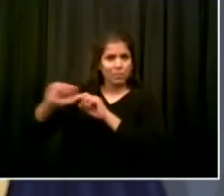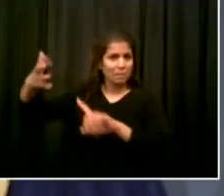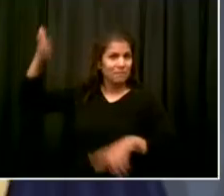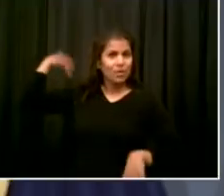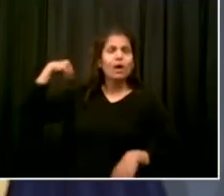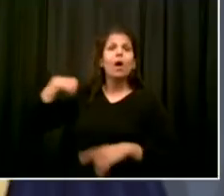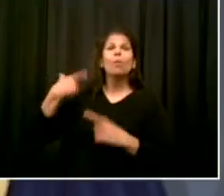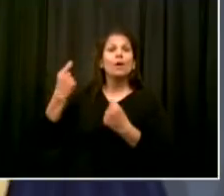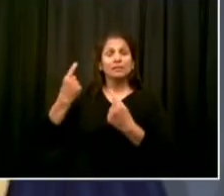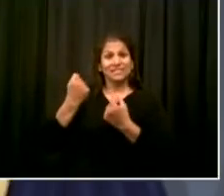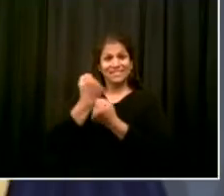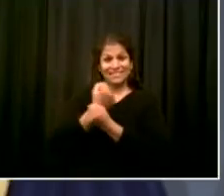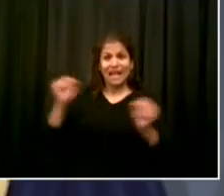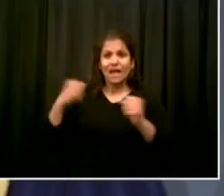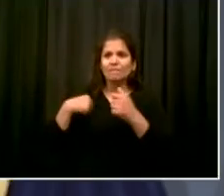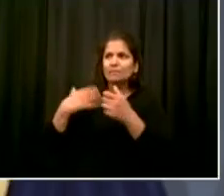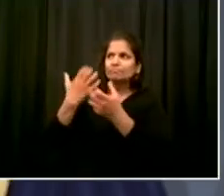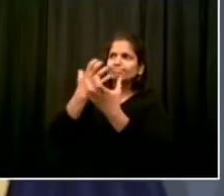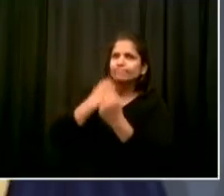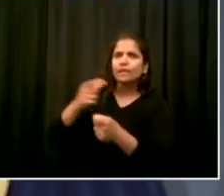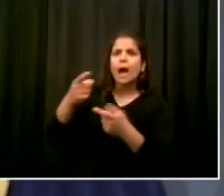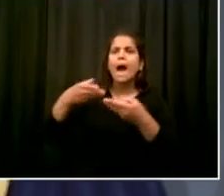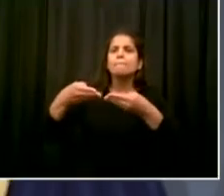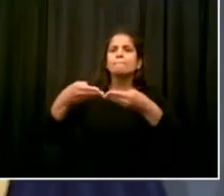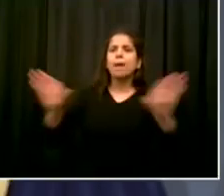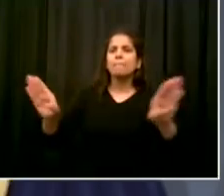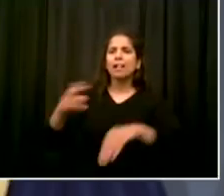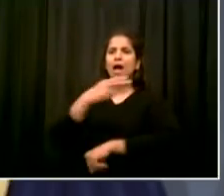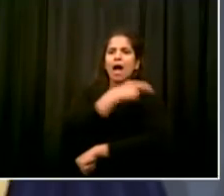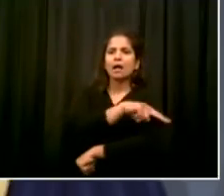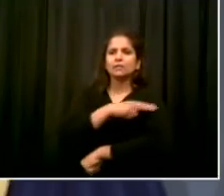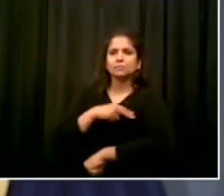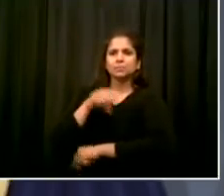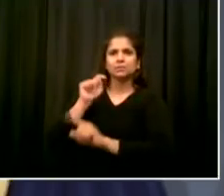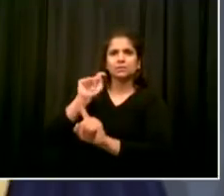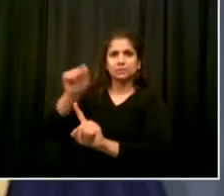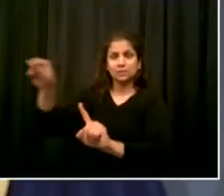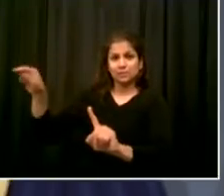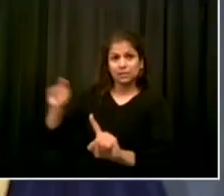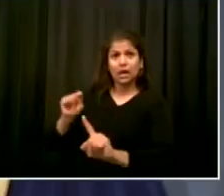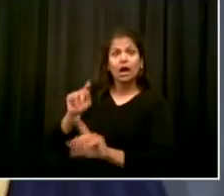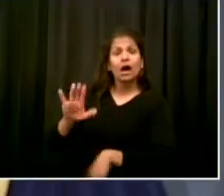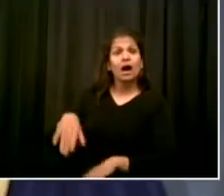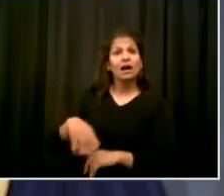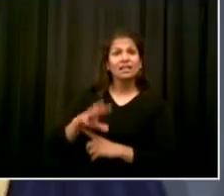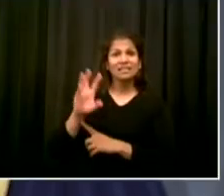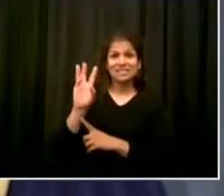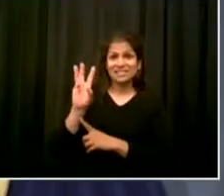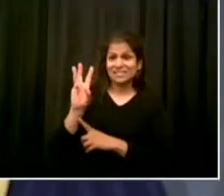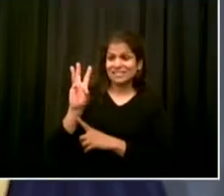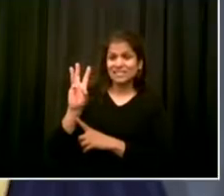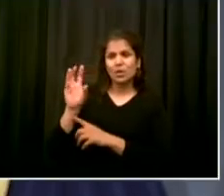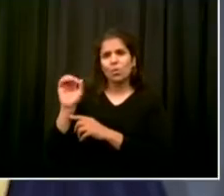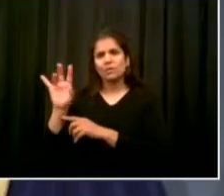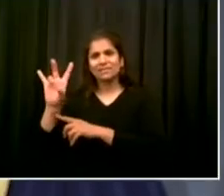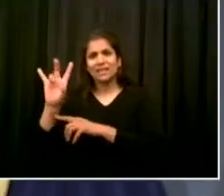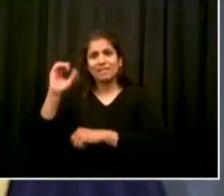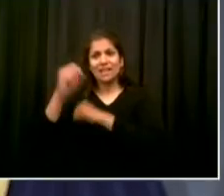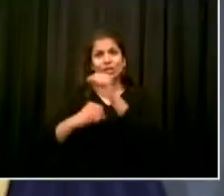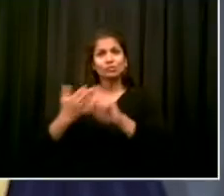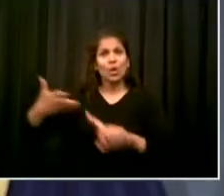not adding new ones. And Health and Hospitals was dealing with hundreds of millions of dollars, sometimes billions of dollars